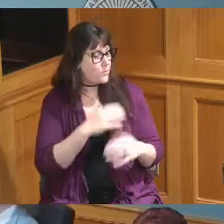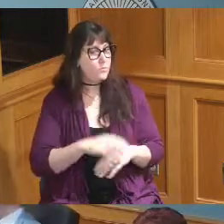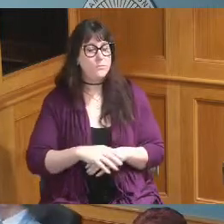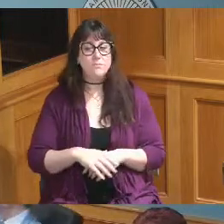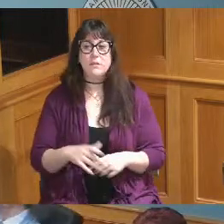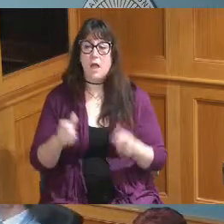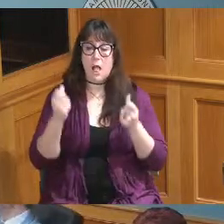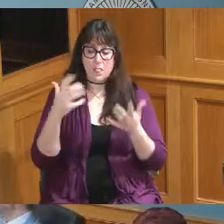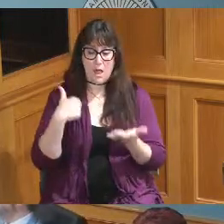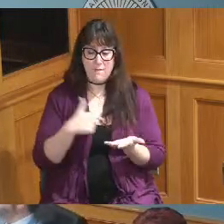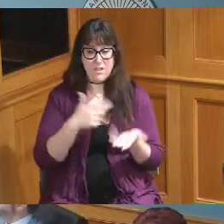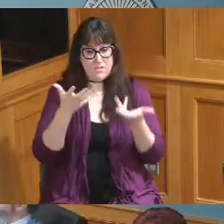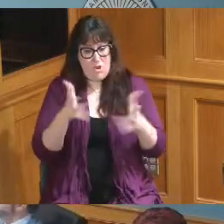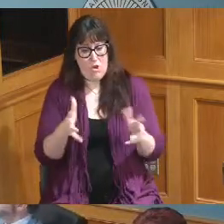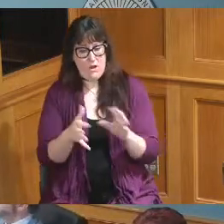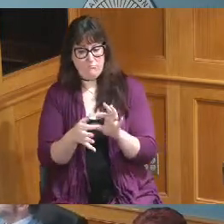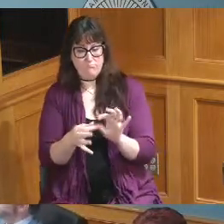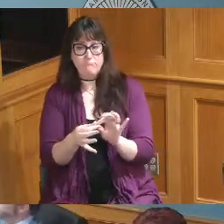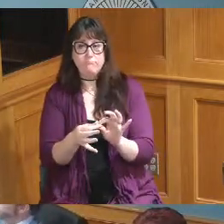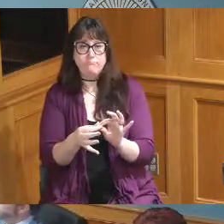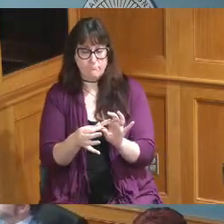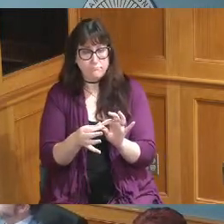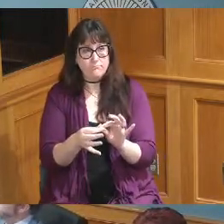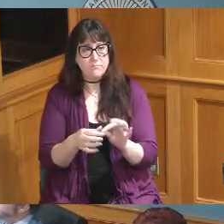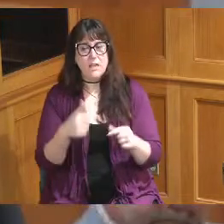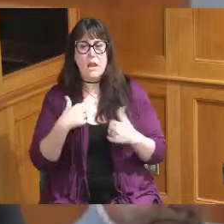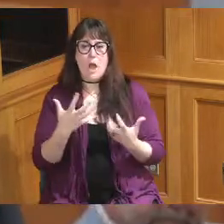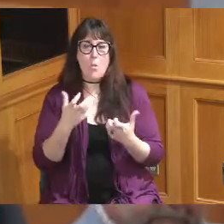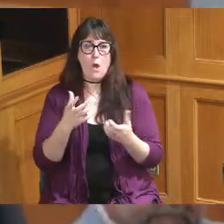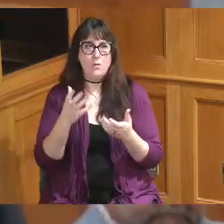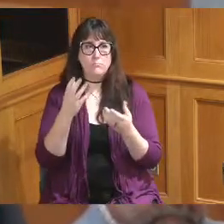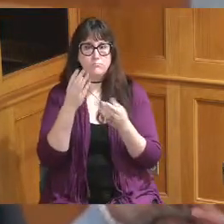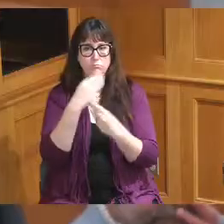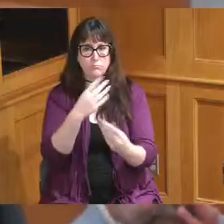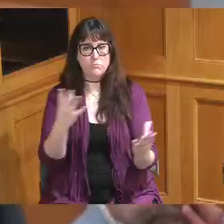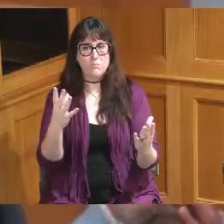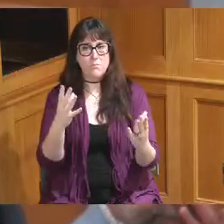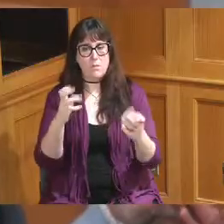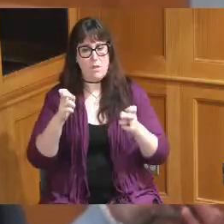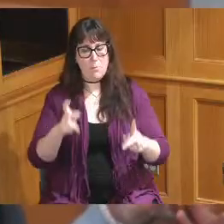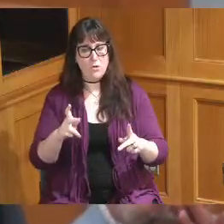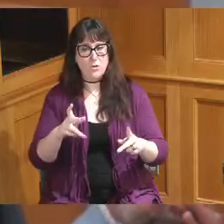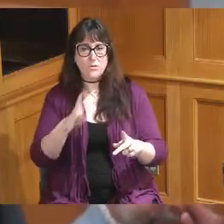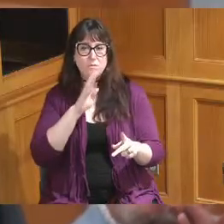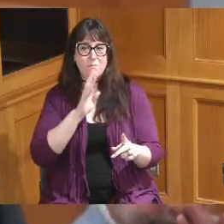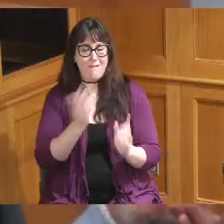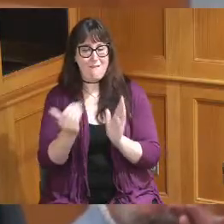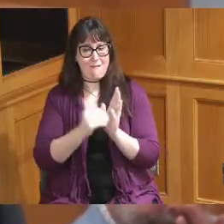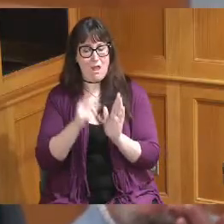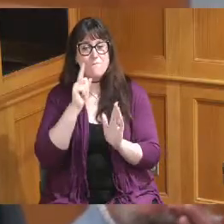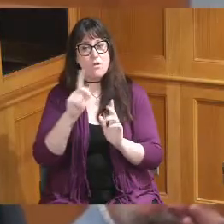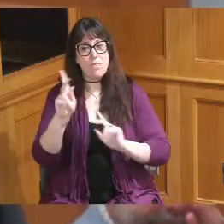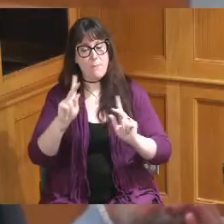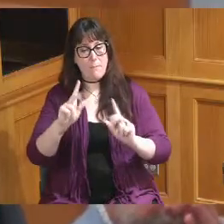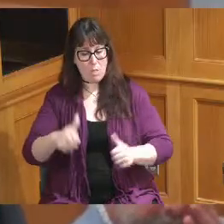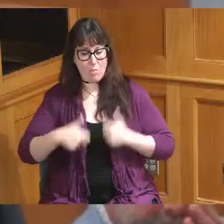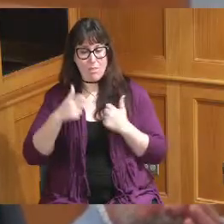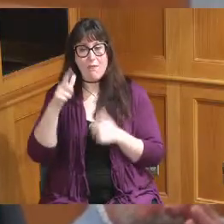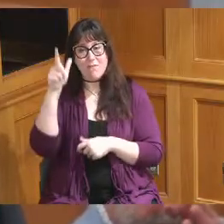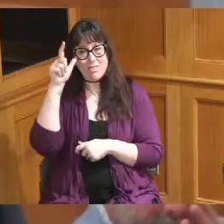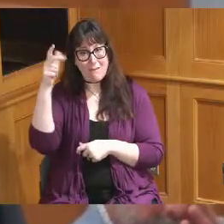A lot of it's already been said, and I really just want to present the opportunity to speak once again for the residents of Lincoln Heights.